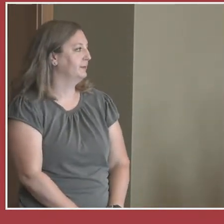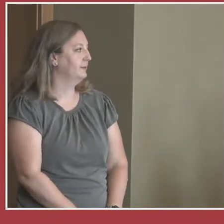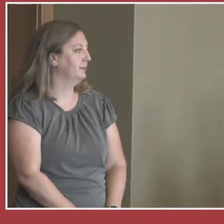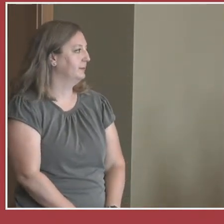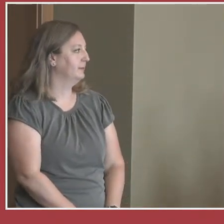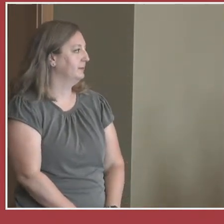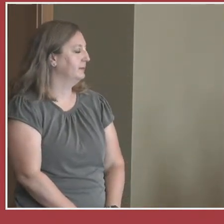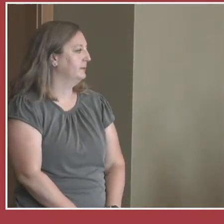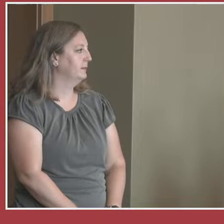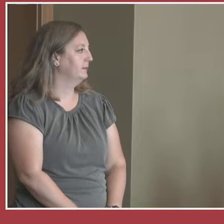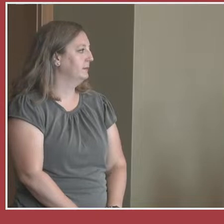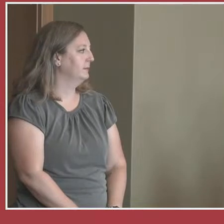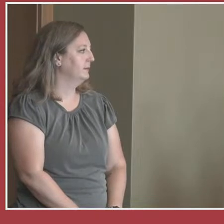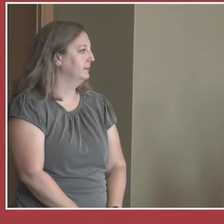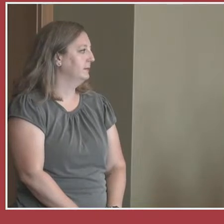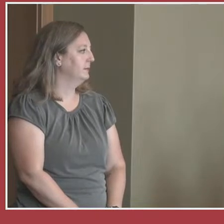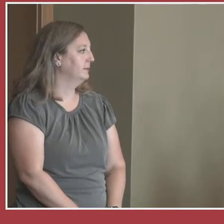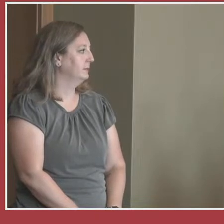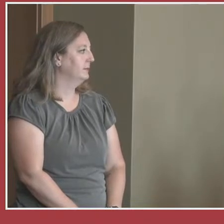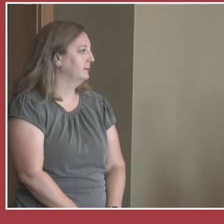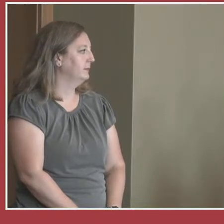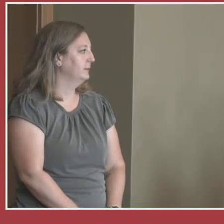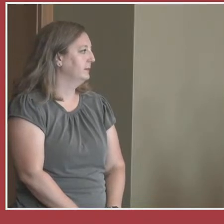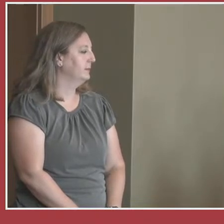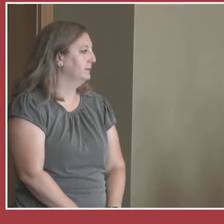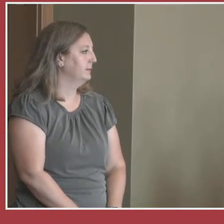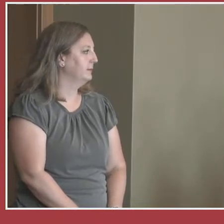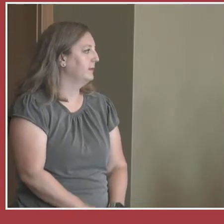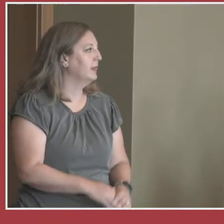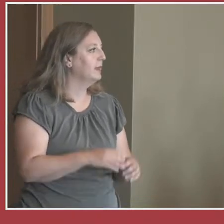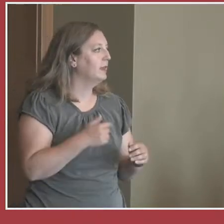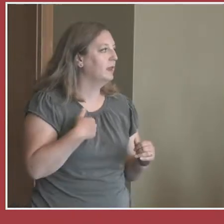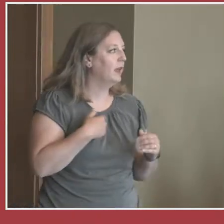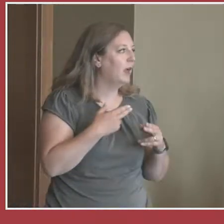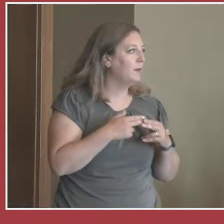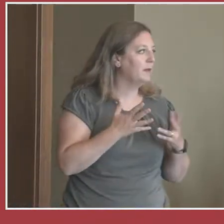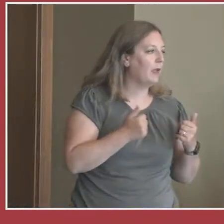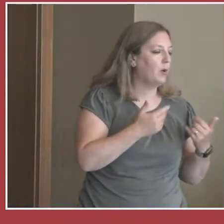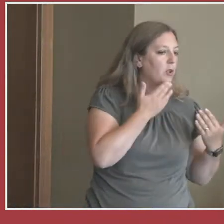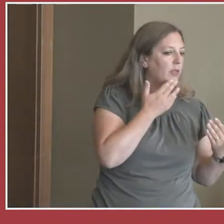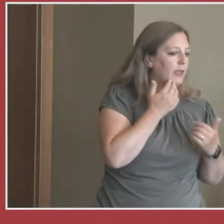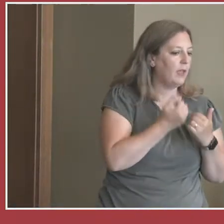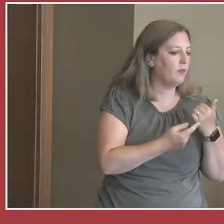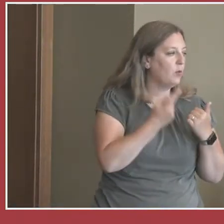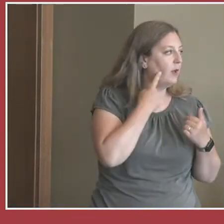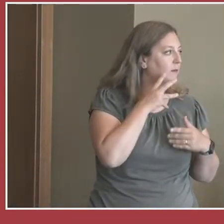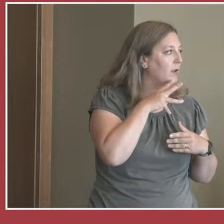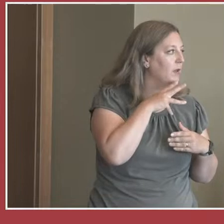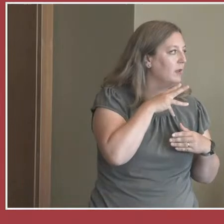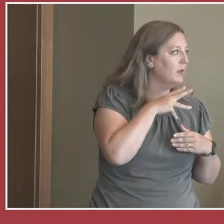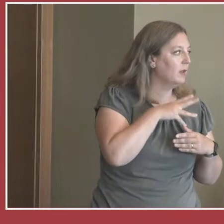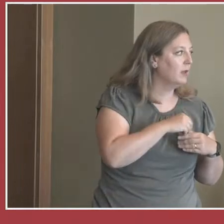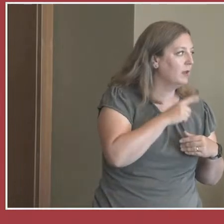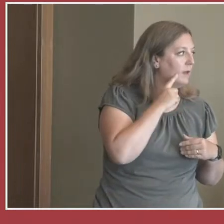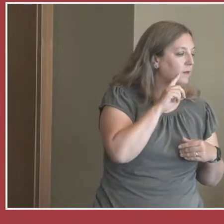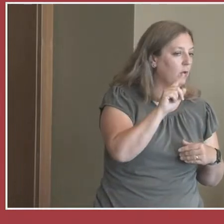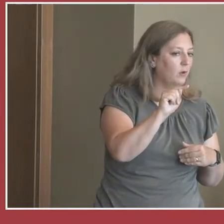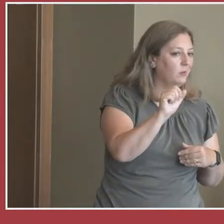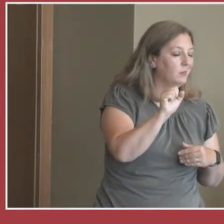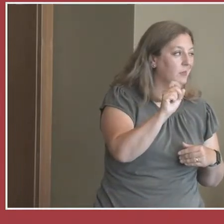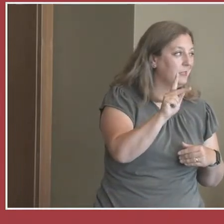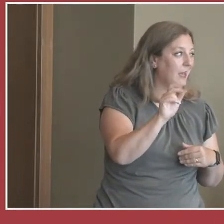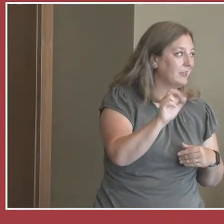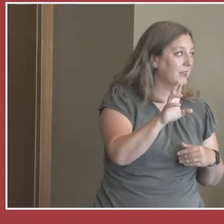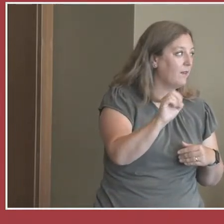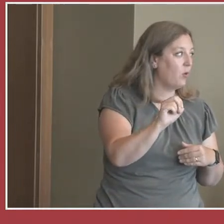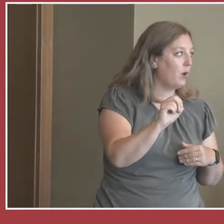Just briefly, I would like to thank everybody who's participating in the, I'm not sure what the task force title is. Is it